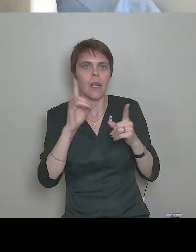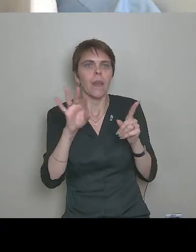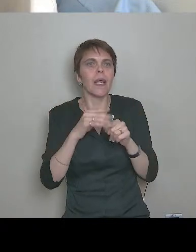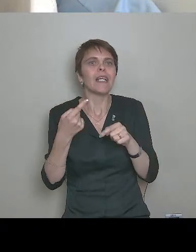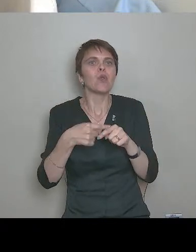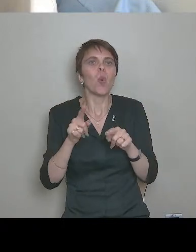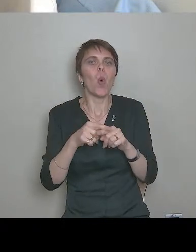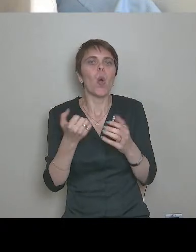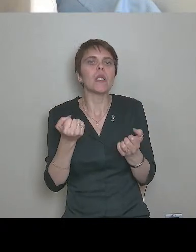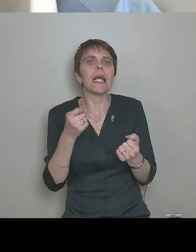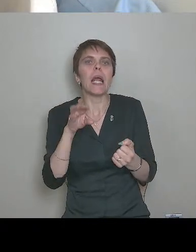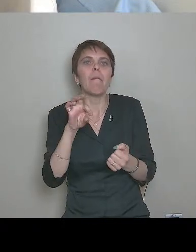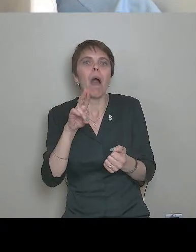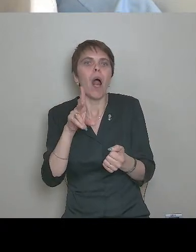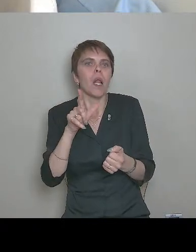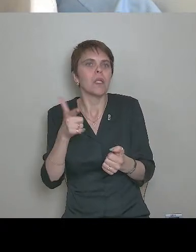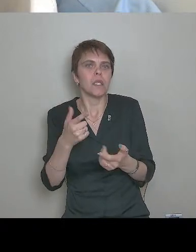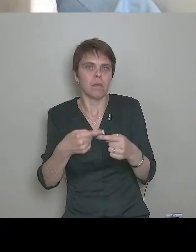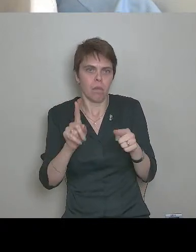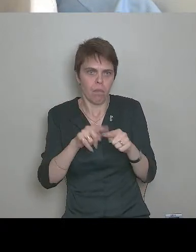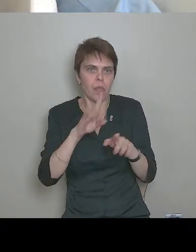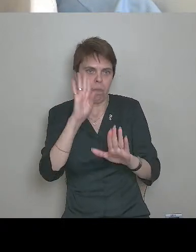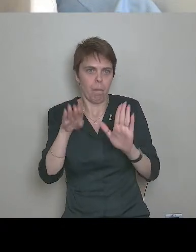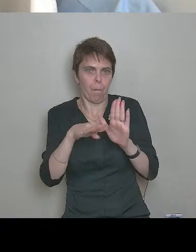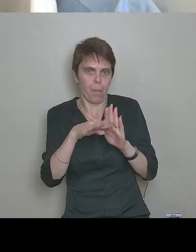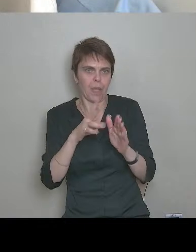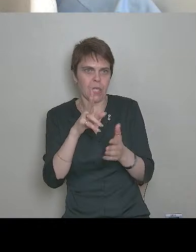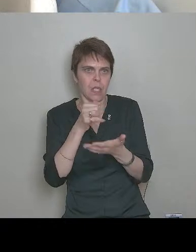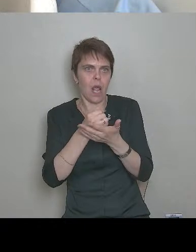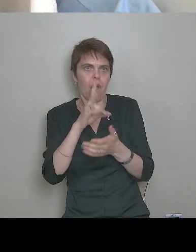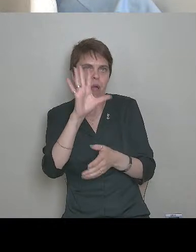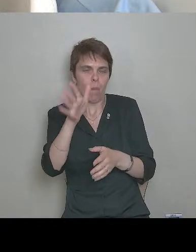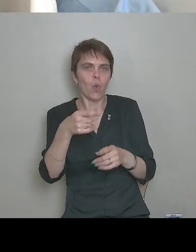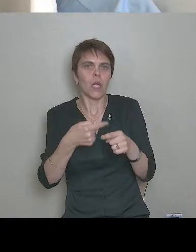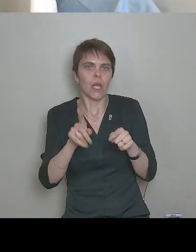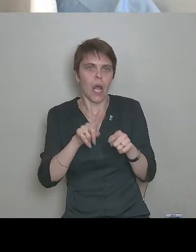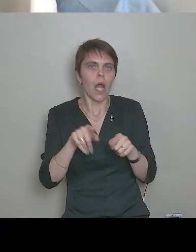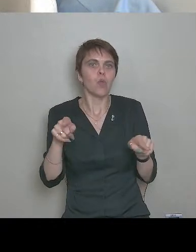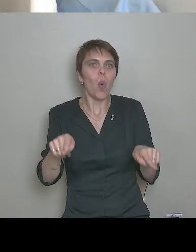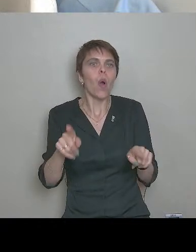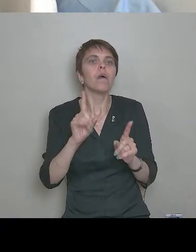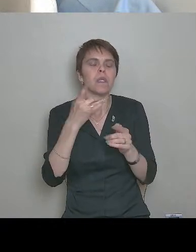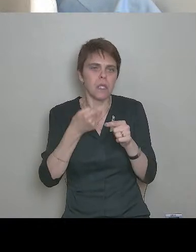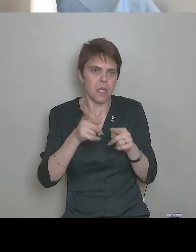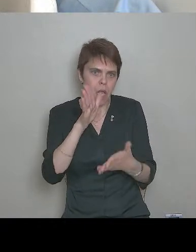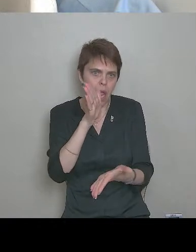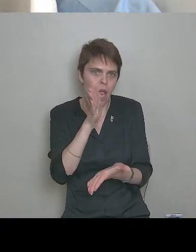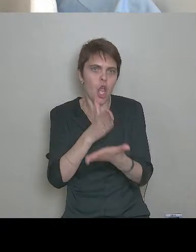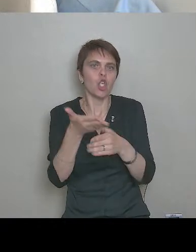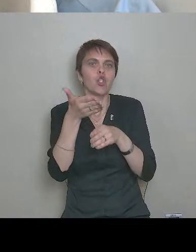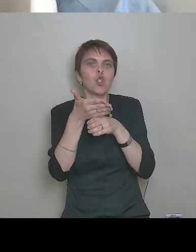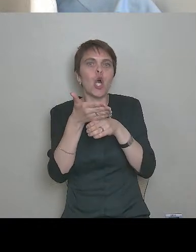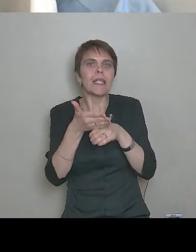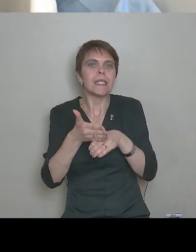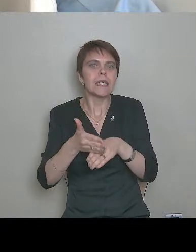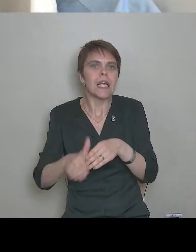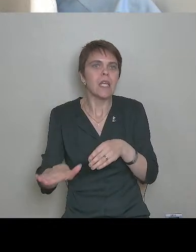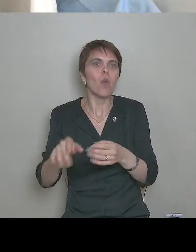but they got confused and they did not abide about this, every other candidate to be